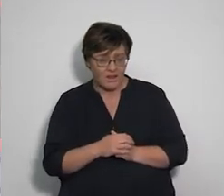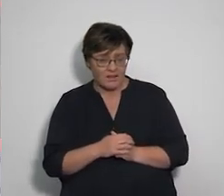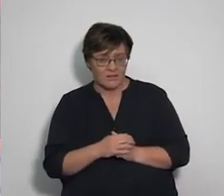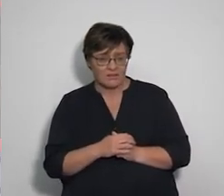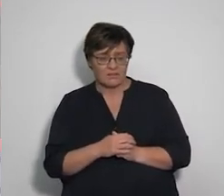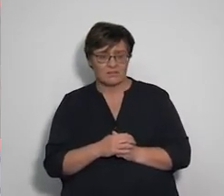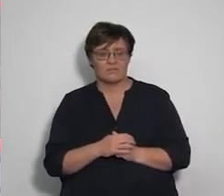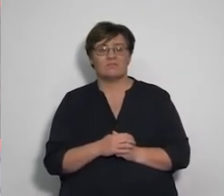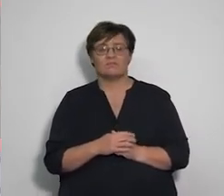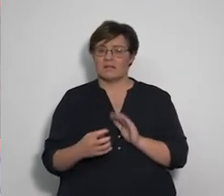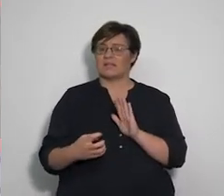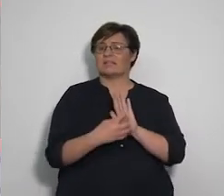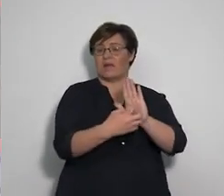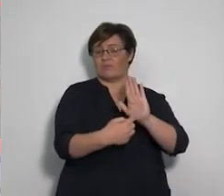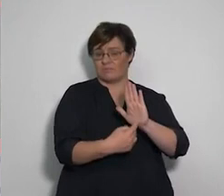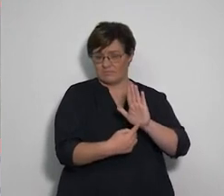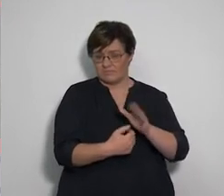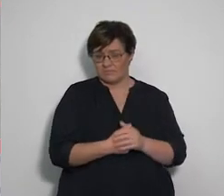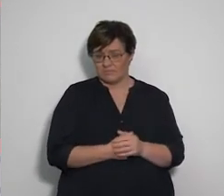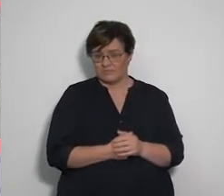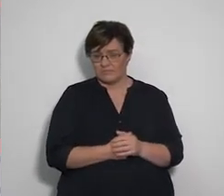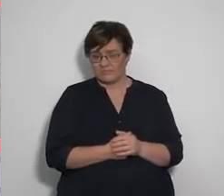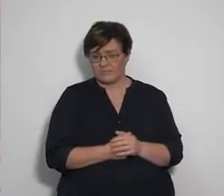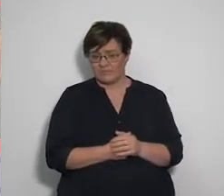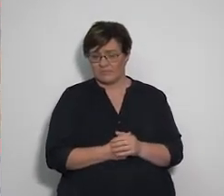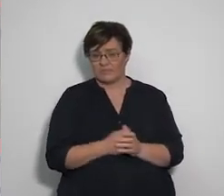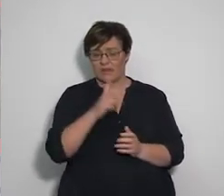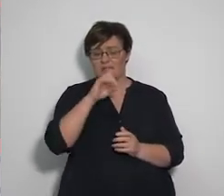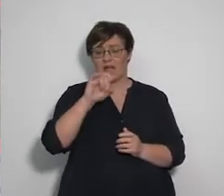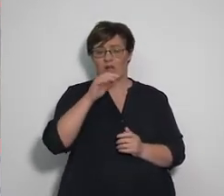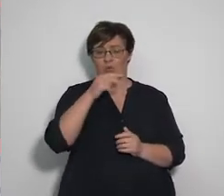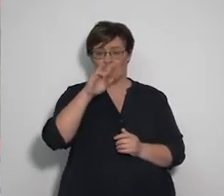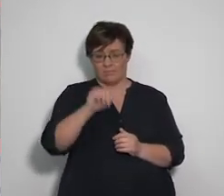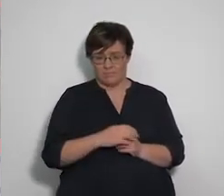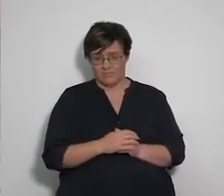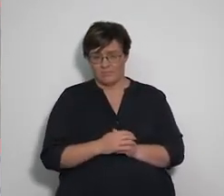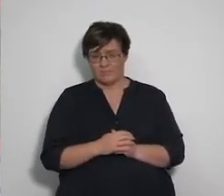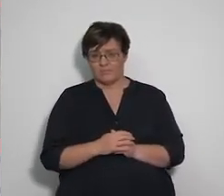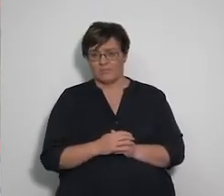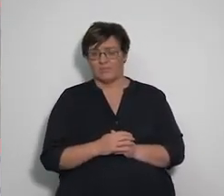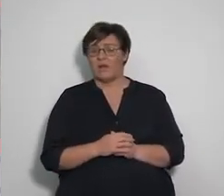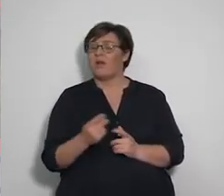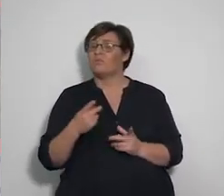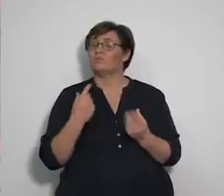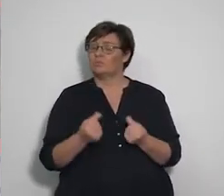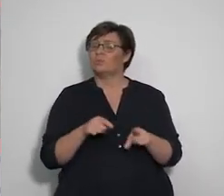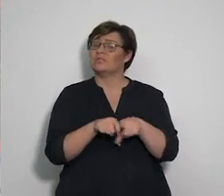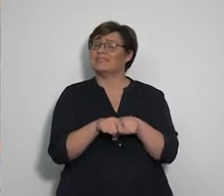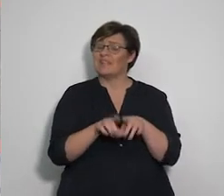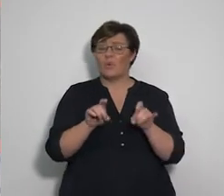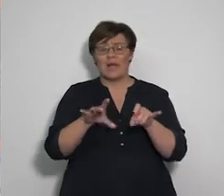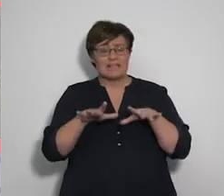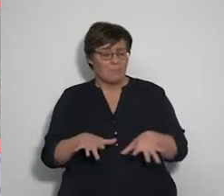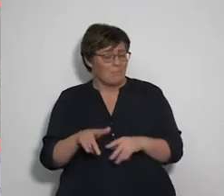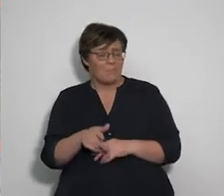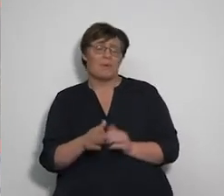know that this is a diagram. A graph is a kind of diagram. Please don't, if you're doing this in a